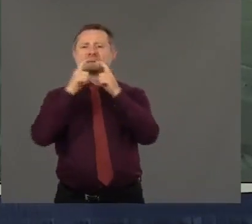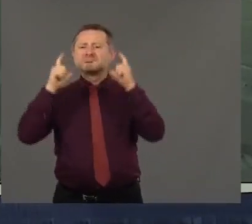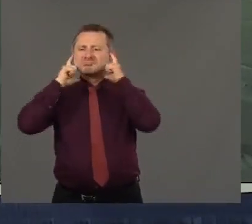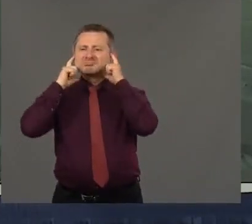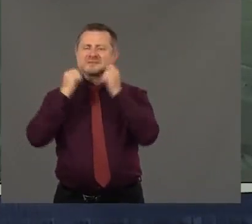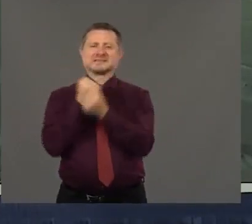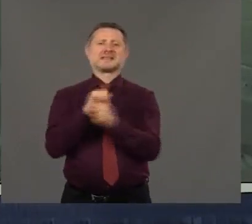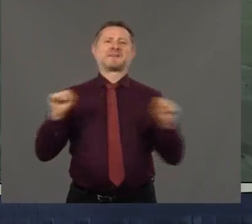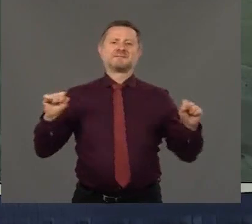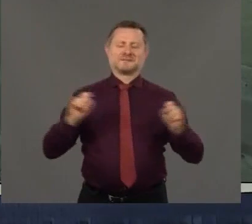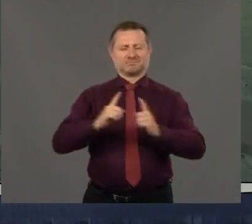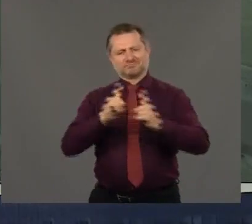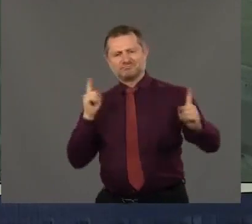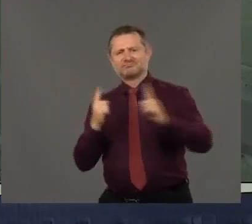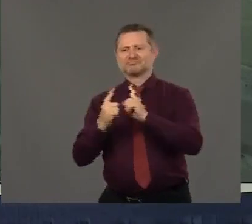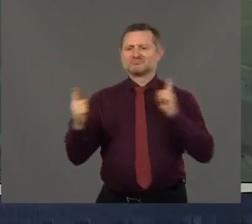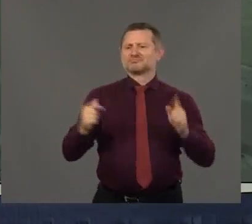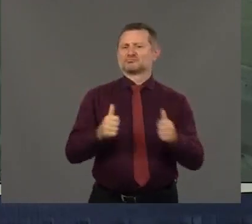wearing masks.